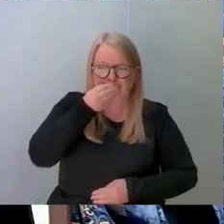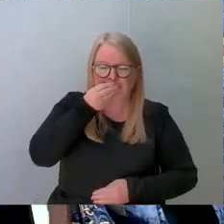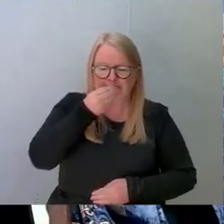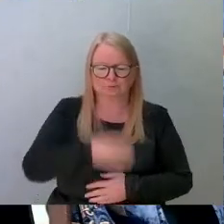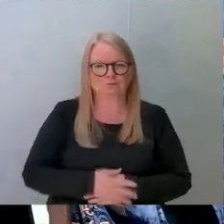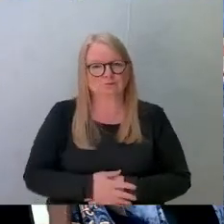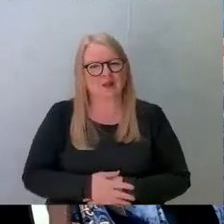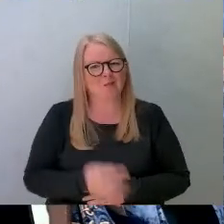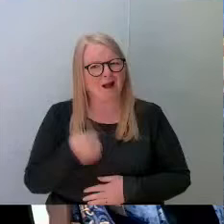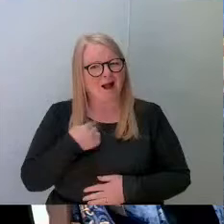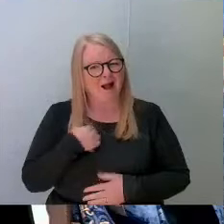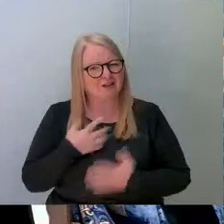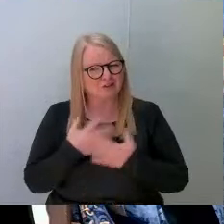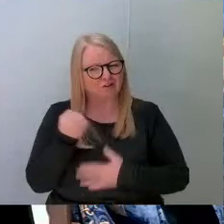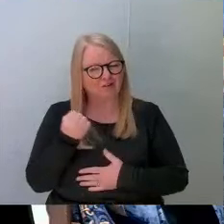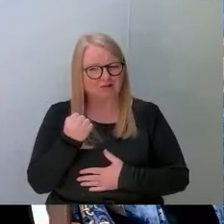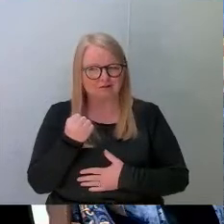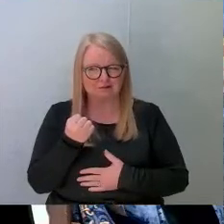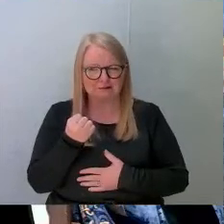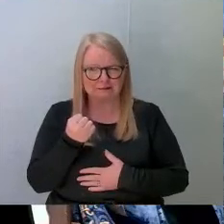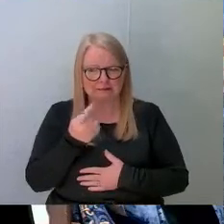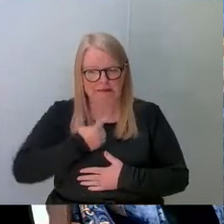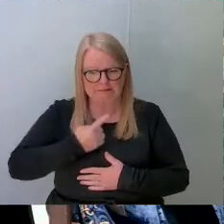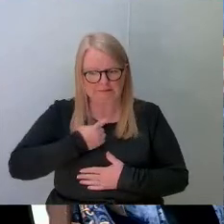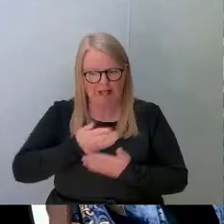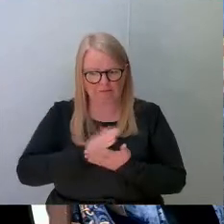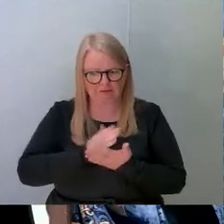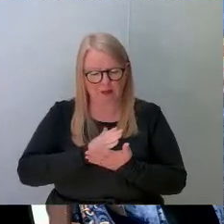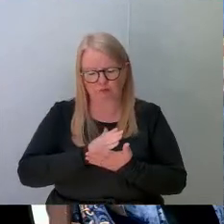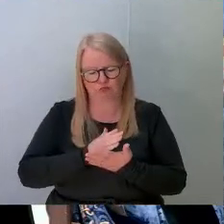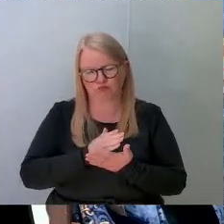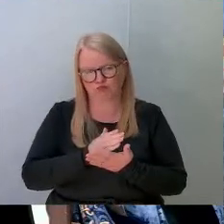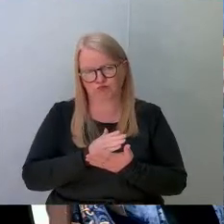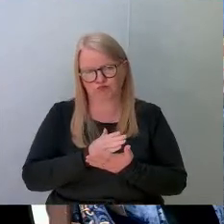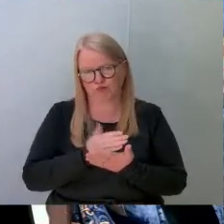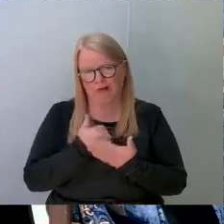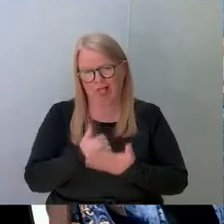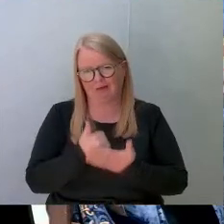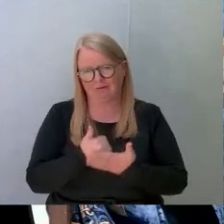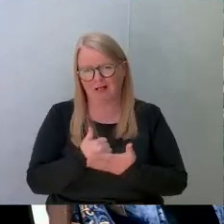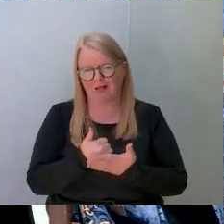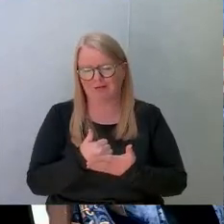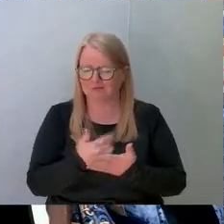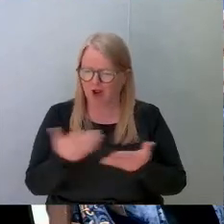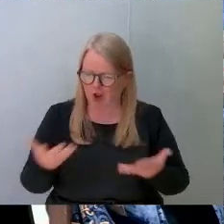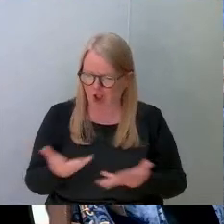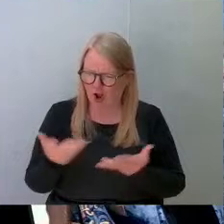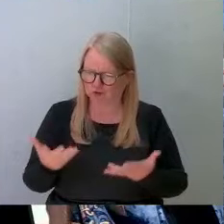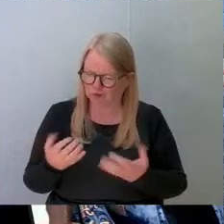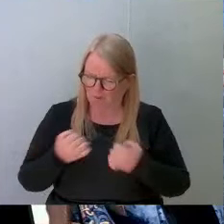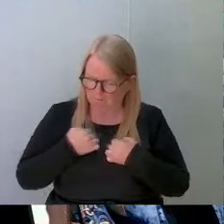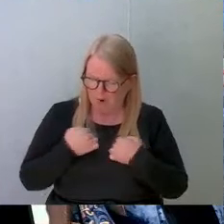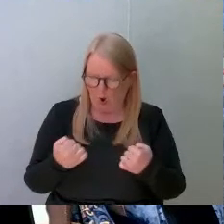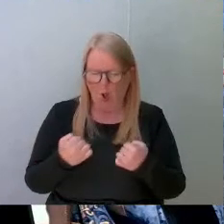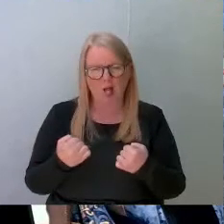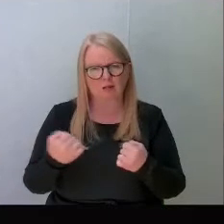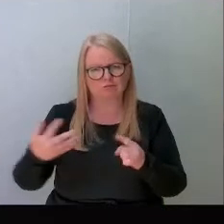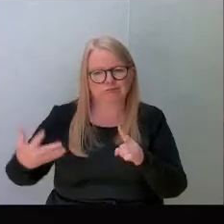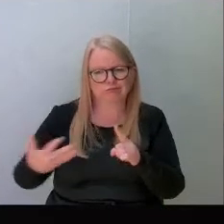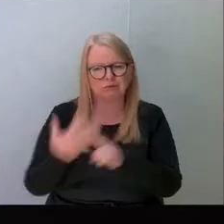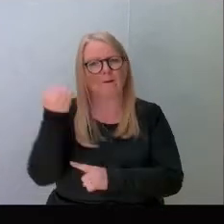discovered over time that self-doubt is not an asset, and I encourage you to be bold in your goals and ambition.